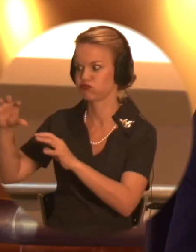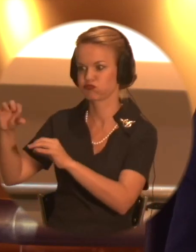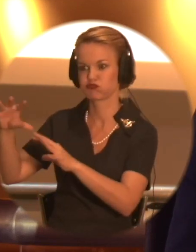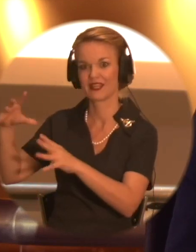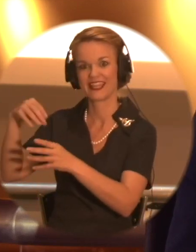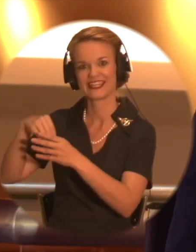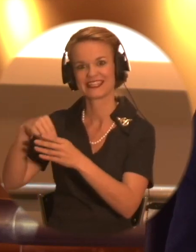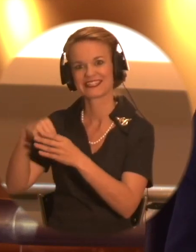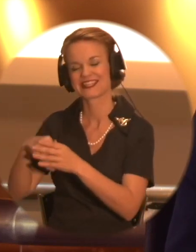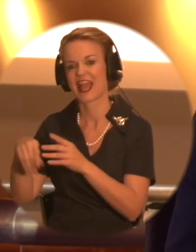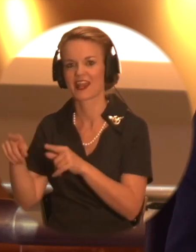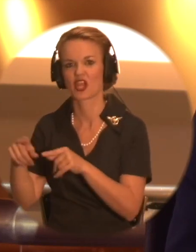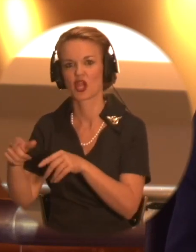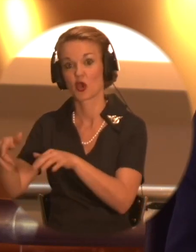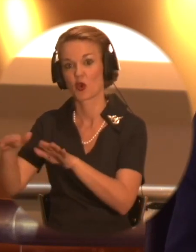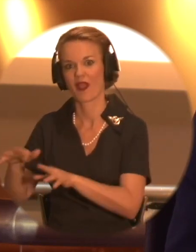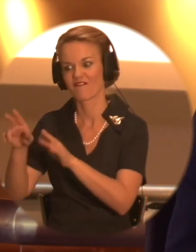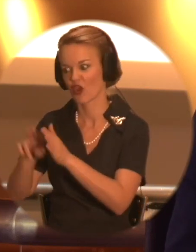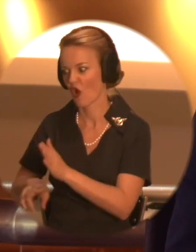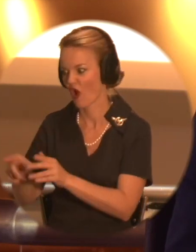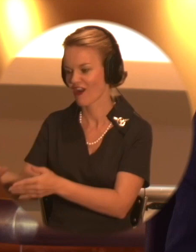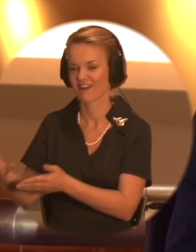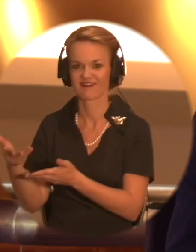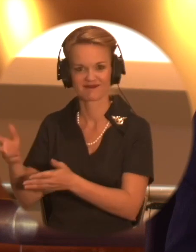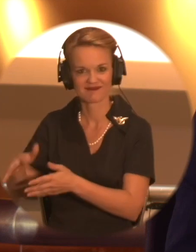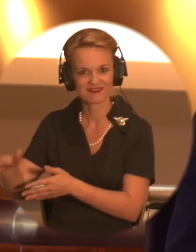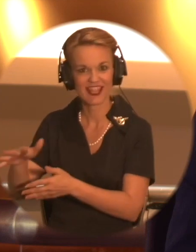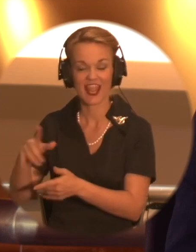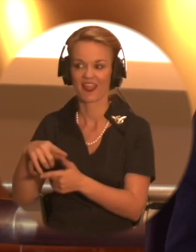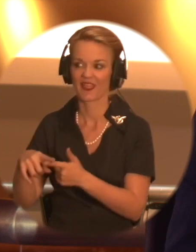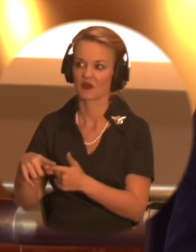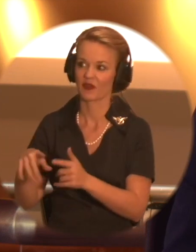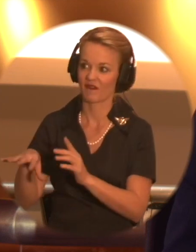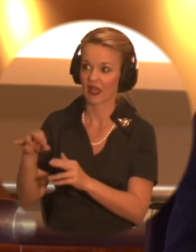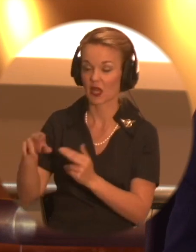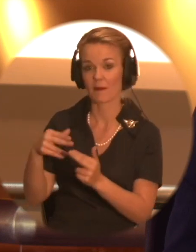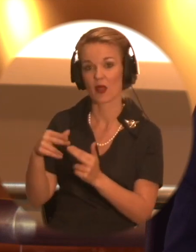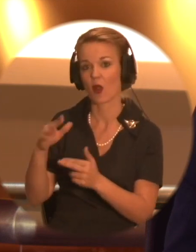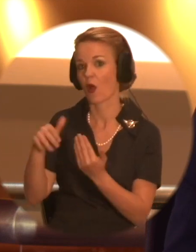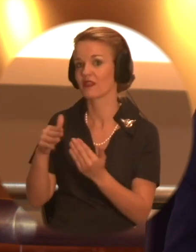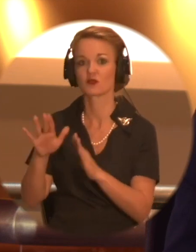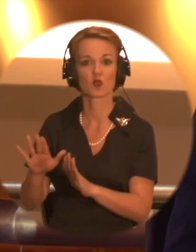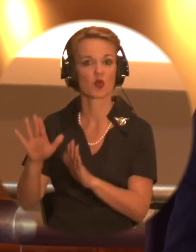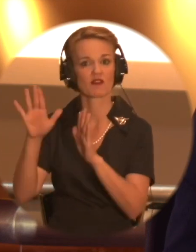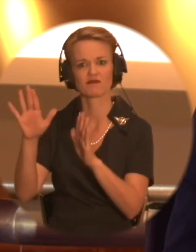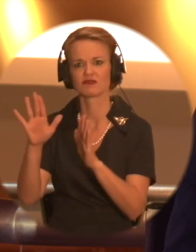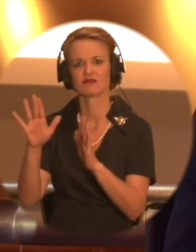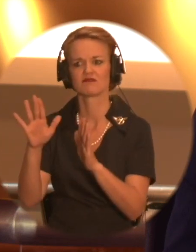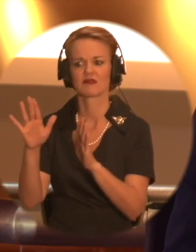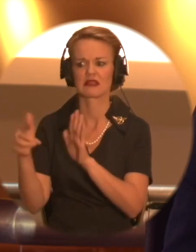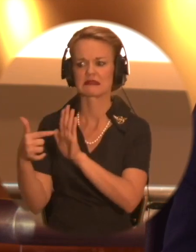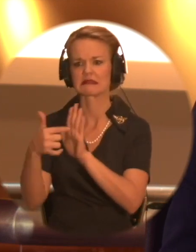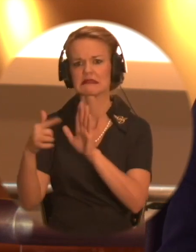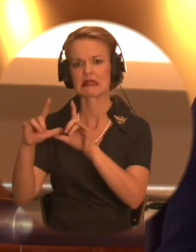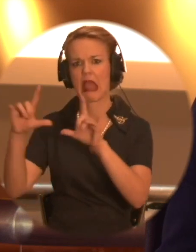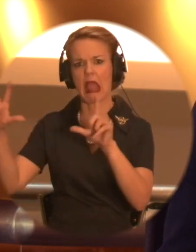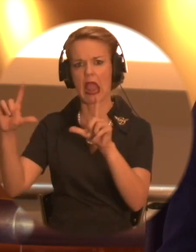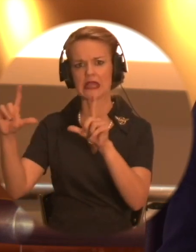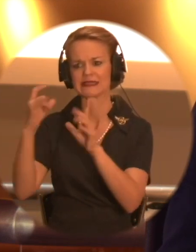I found out about all of these fantastic sign designers that were standing up for